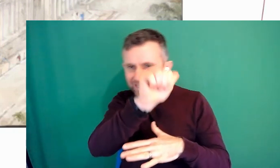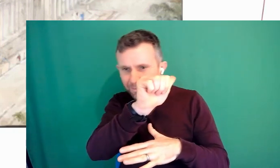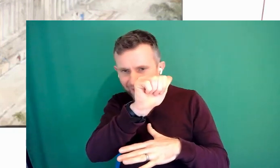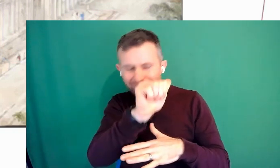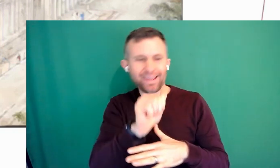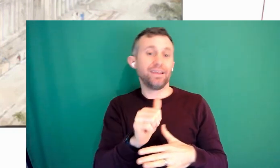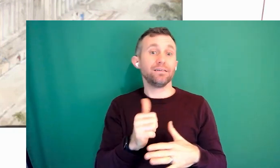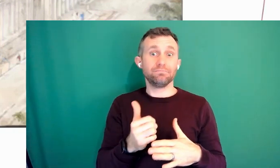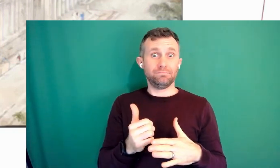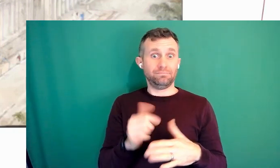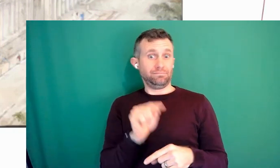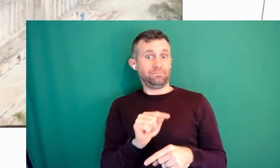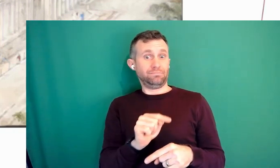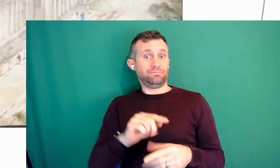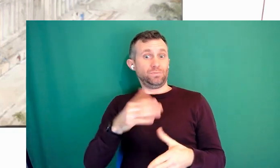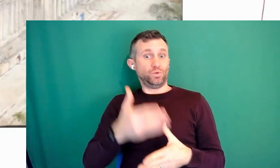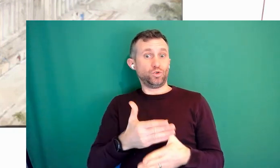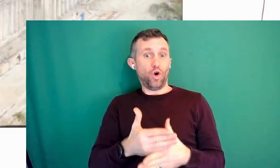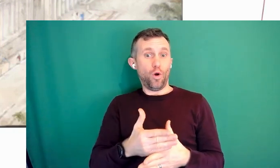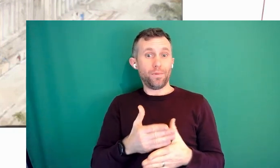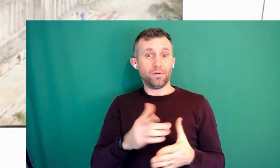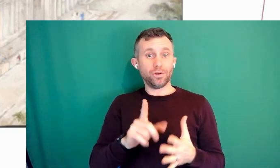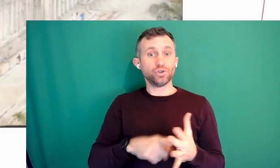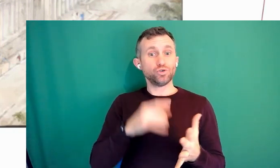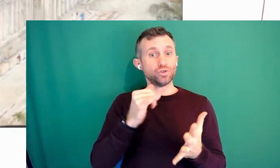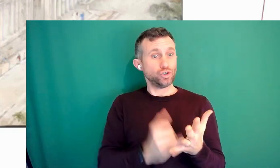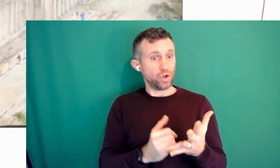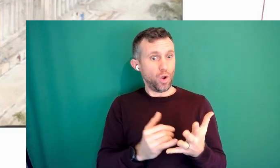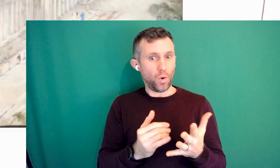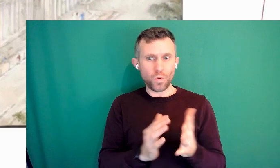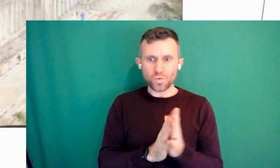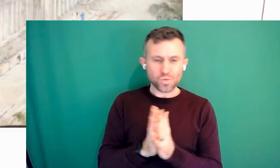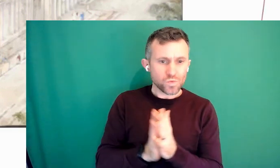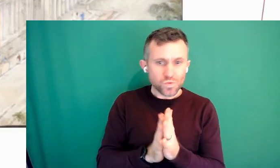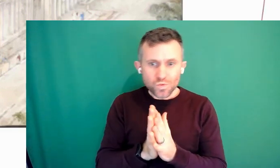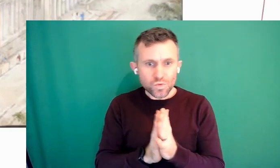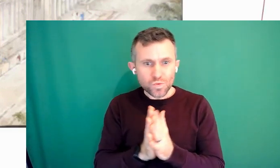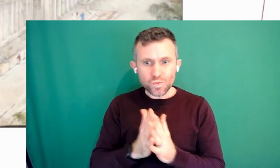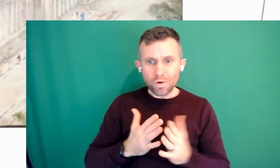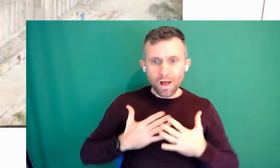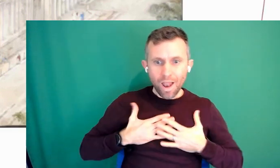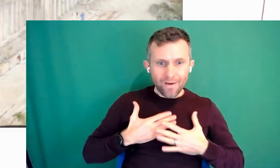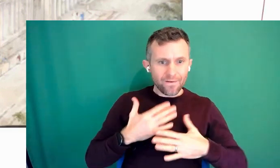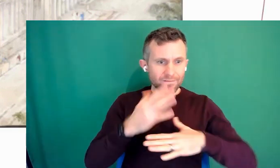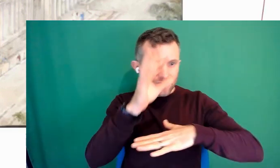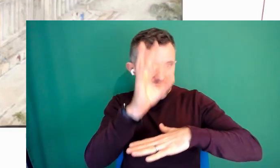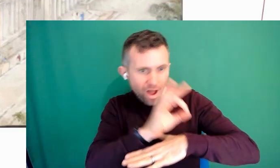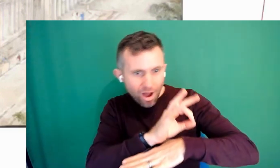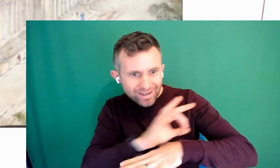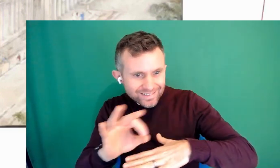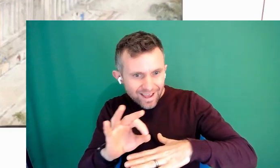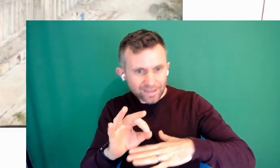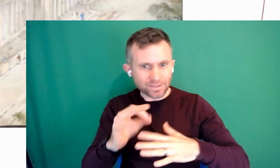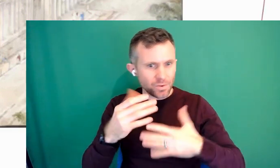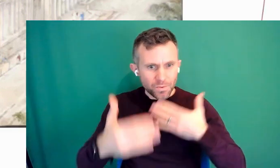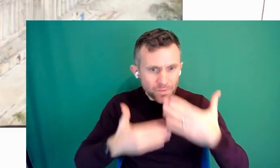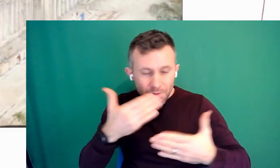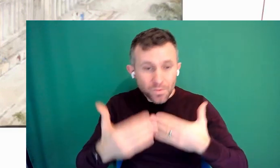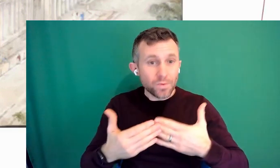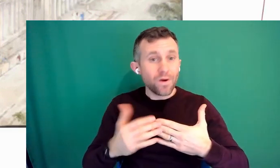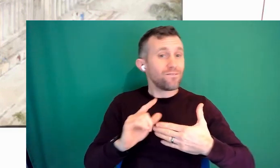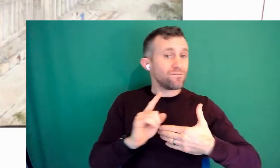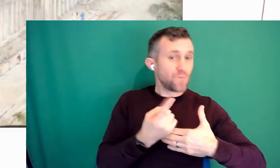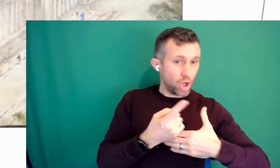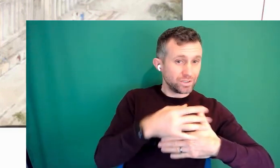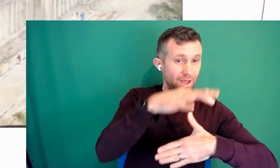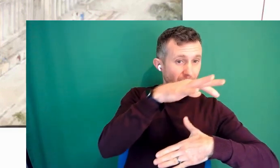and the silhouette of Westminster Abbey, indicating that Soane imagined this bridge to be built in London. The bridge is grand and ambitious, full